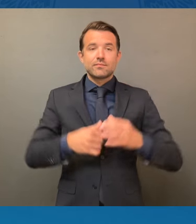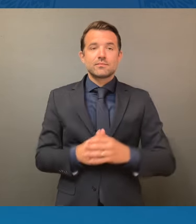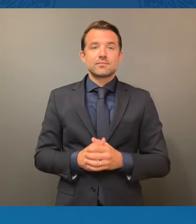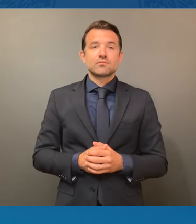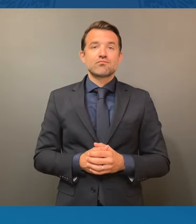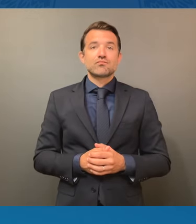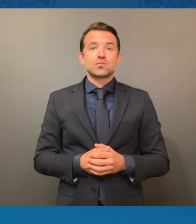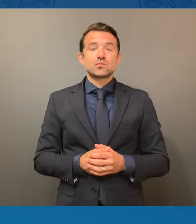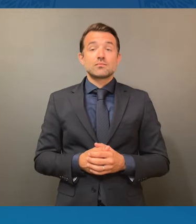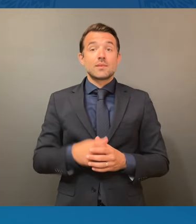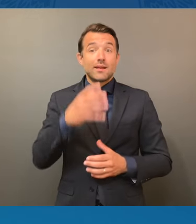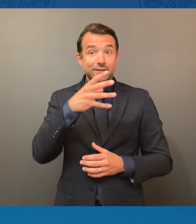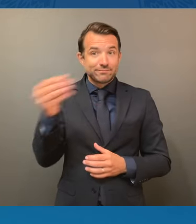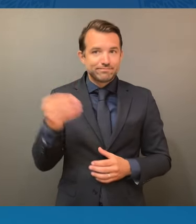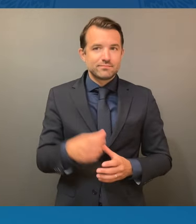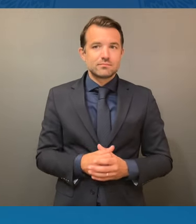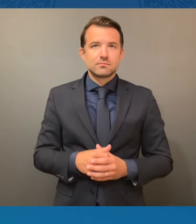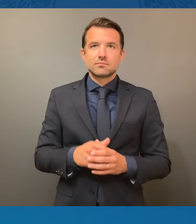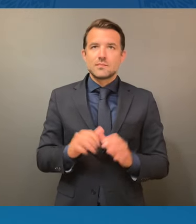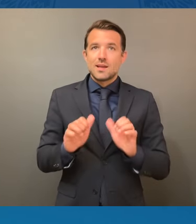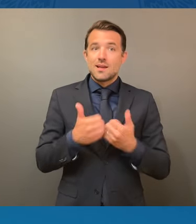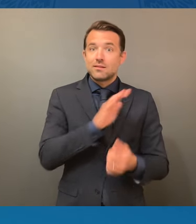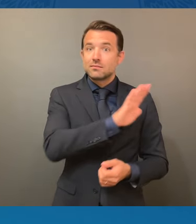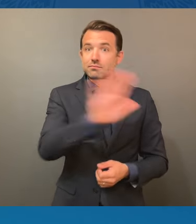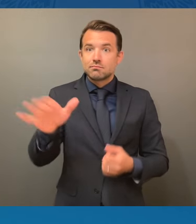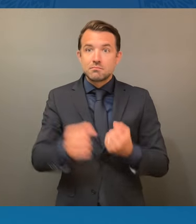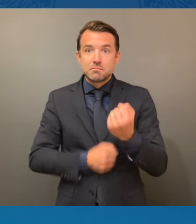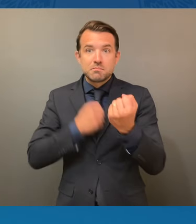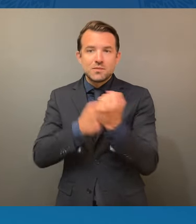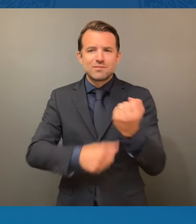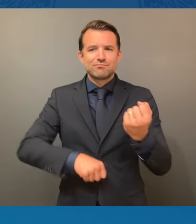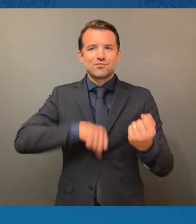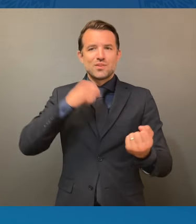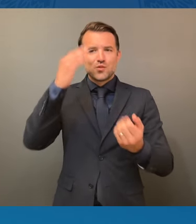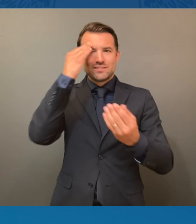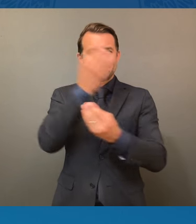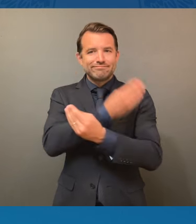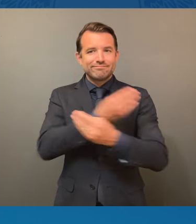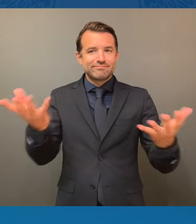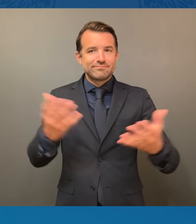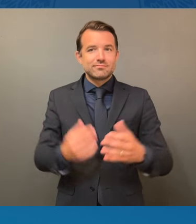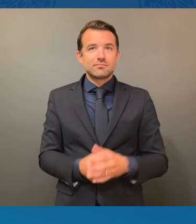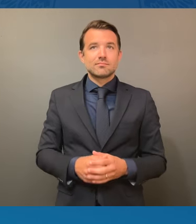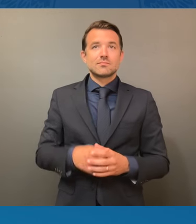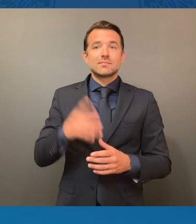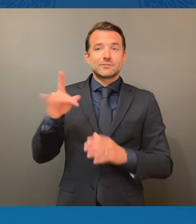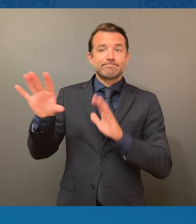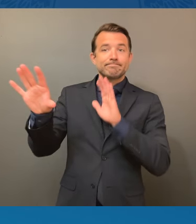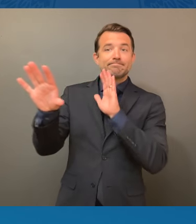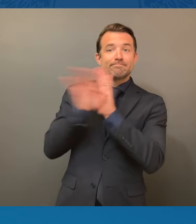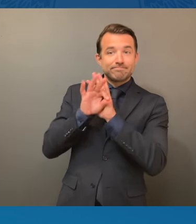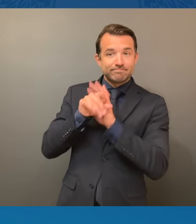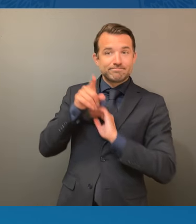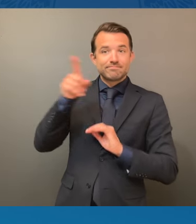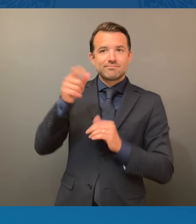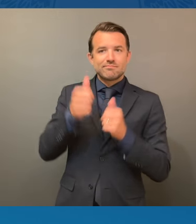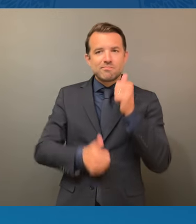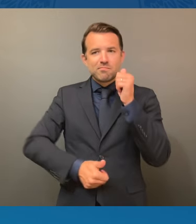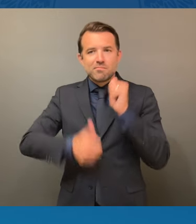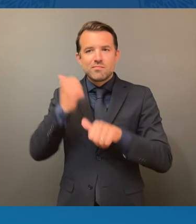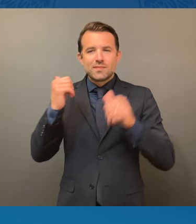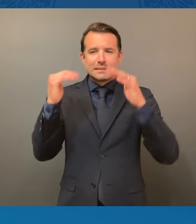with your support, I am proud to say that our administration has appointed the most diverse group of judges